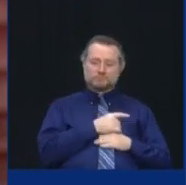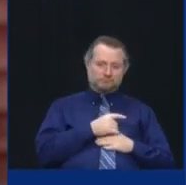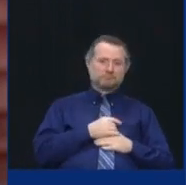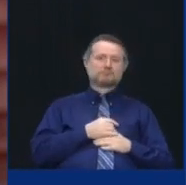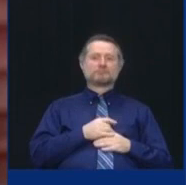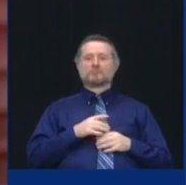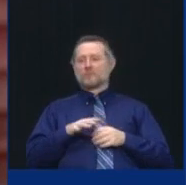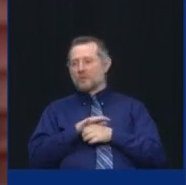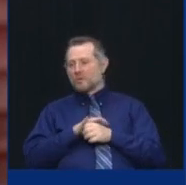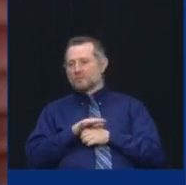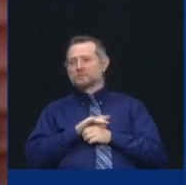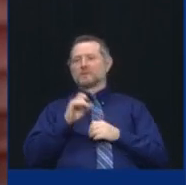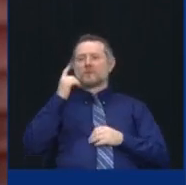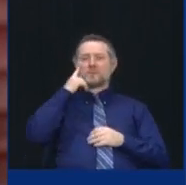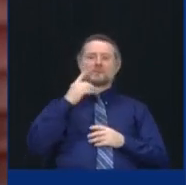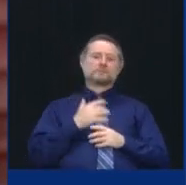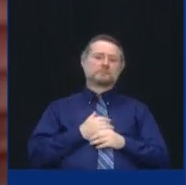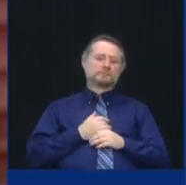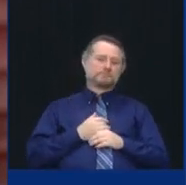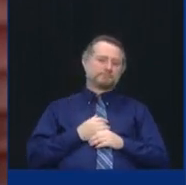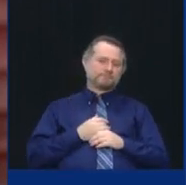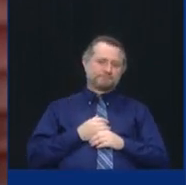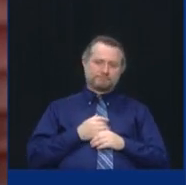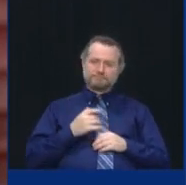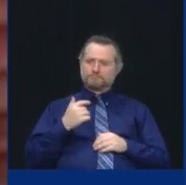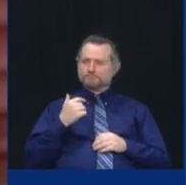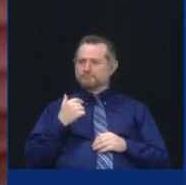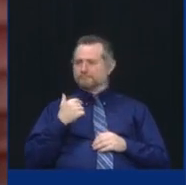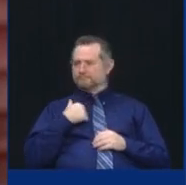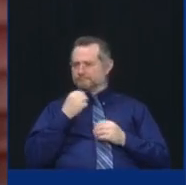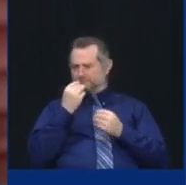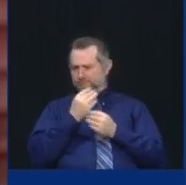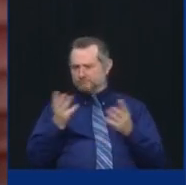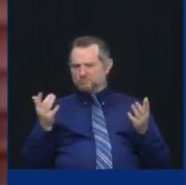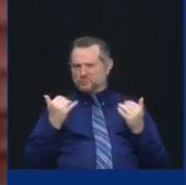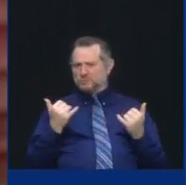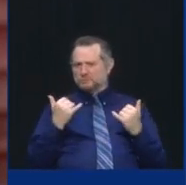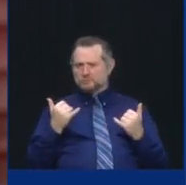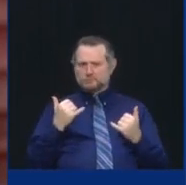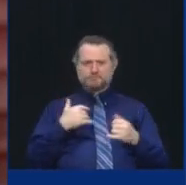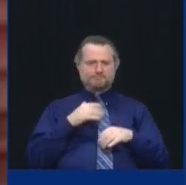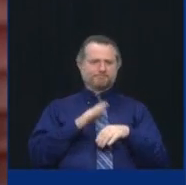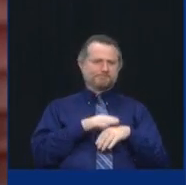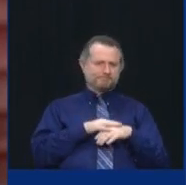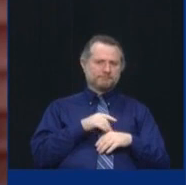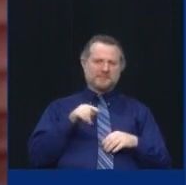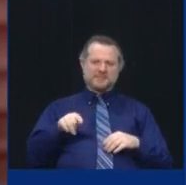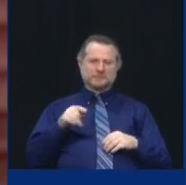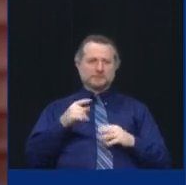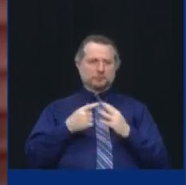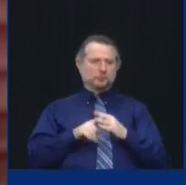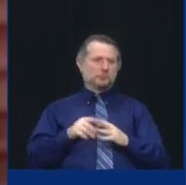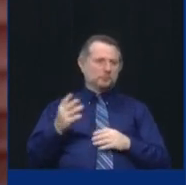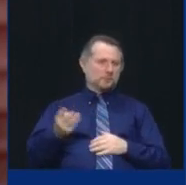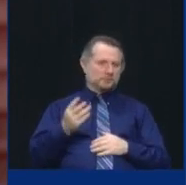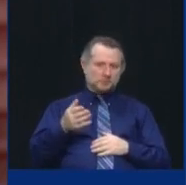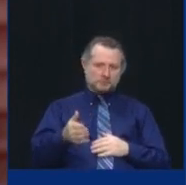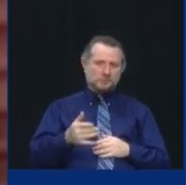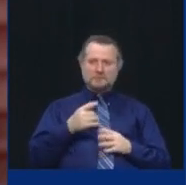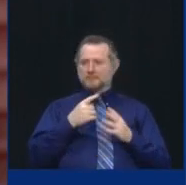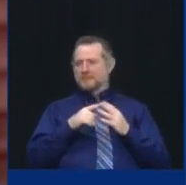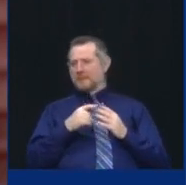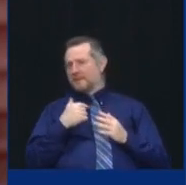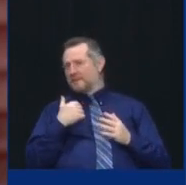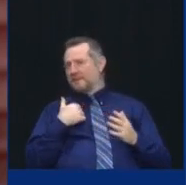local governments, notice today. It goes into effect Wednesday, so they have a day